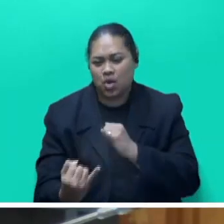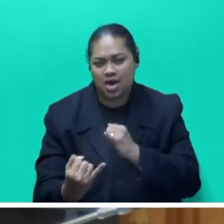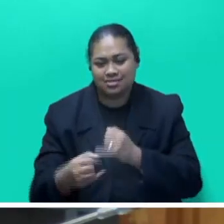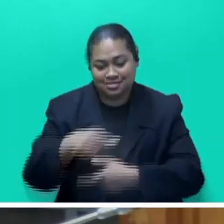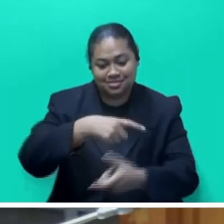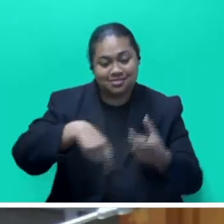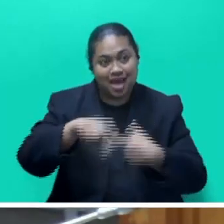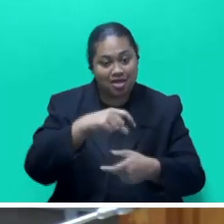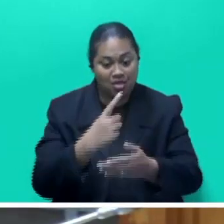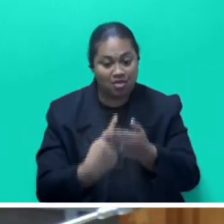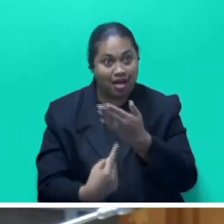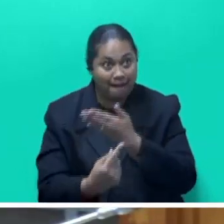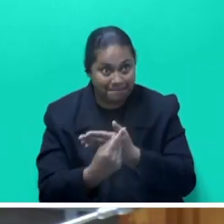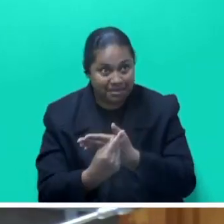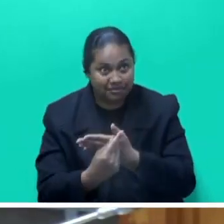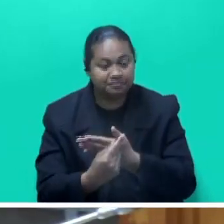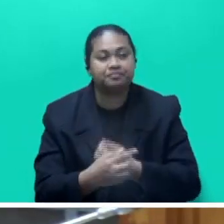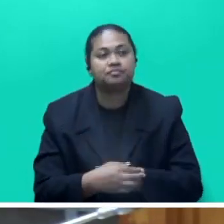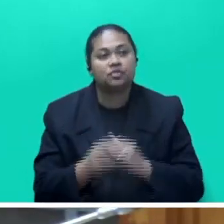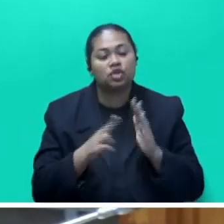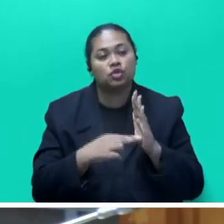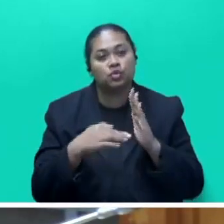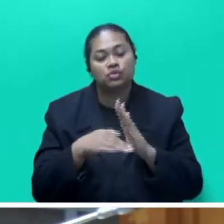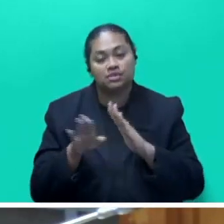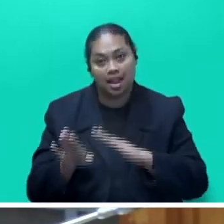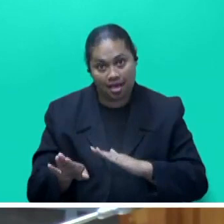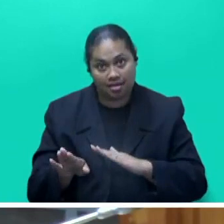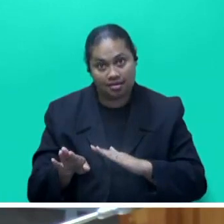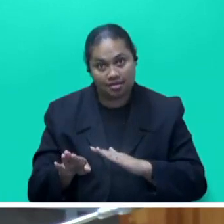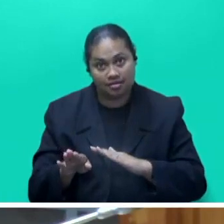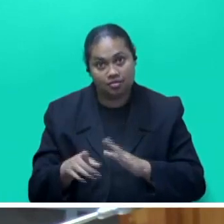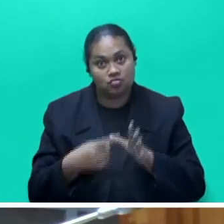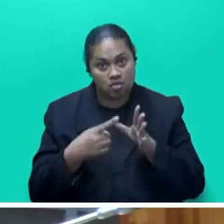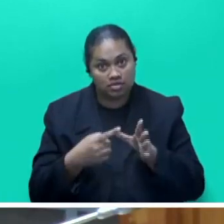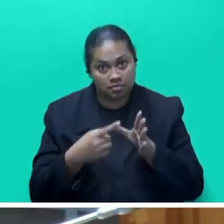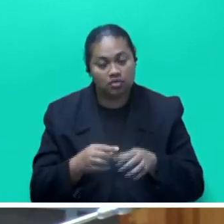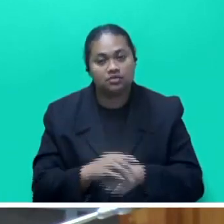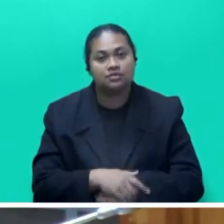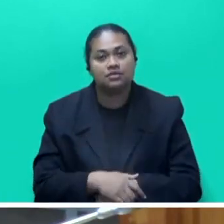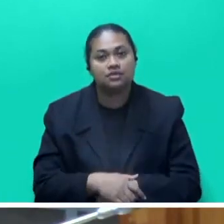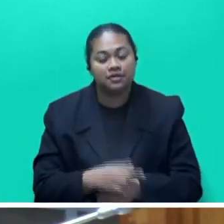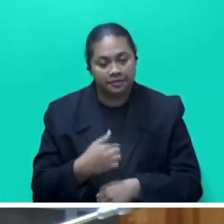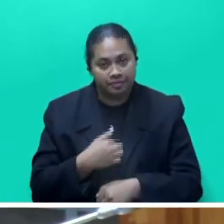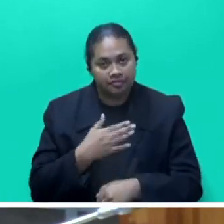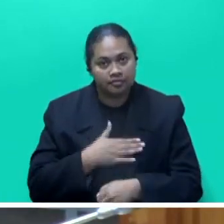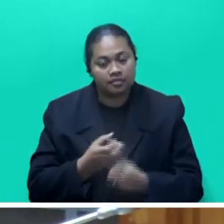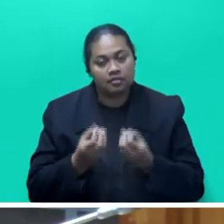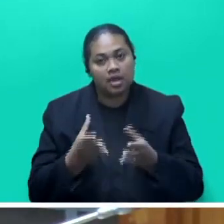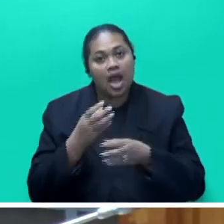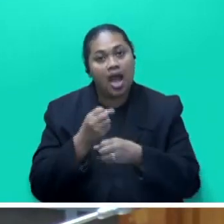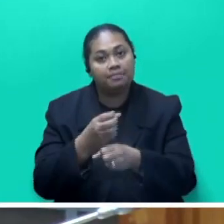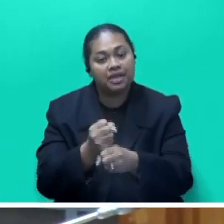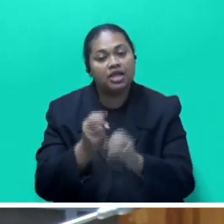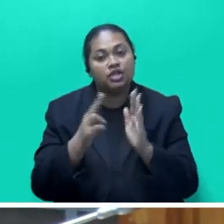events. On the New Zealand response, sir, allow me to provide an update. First, for the New